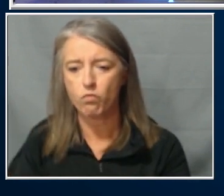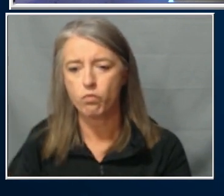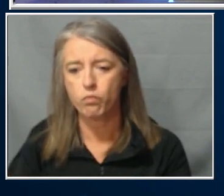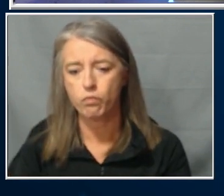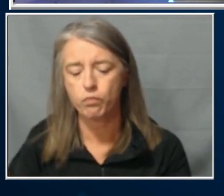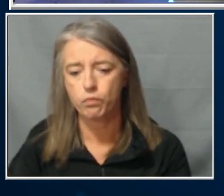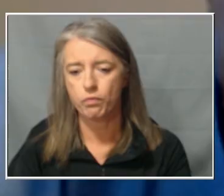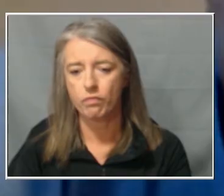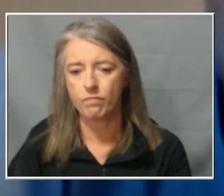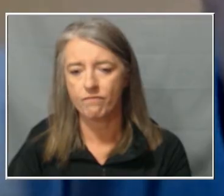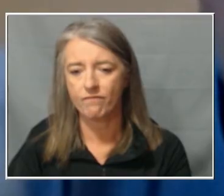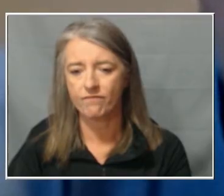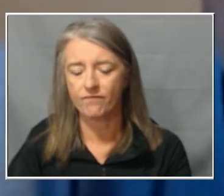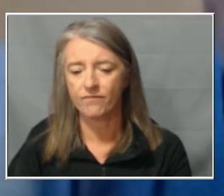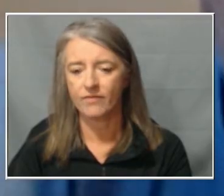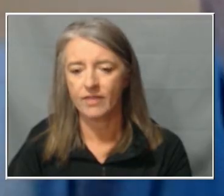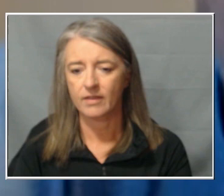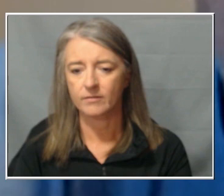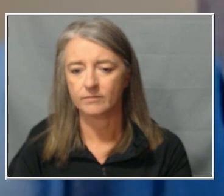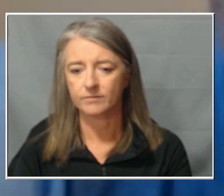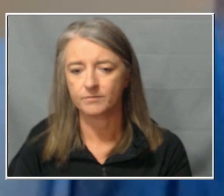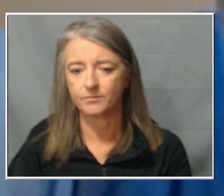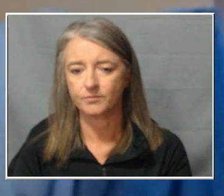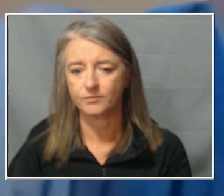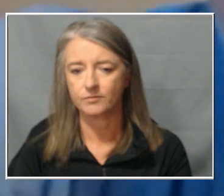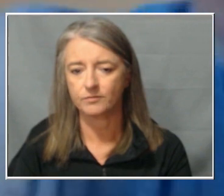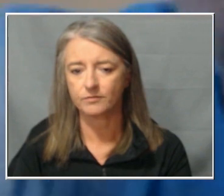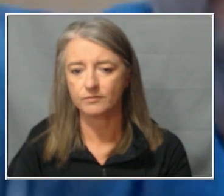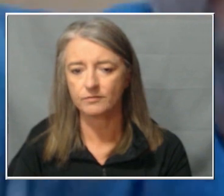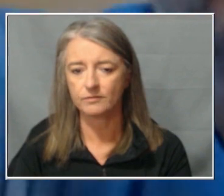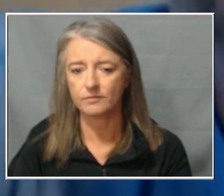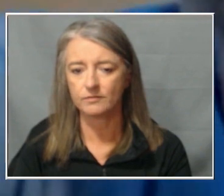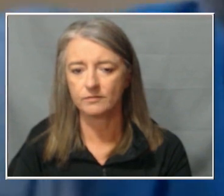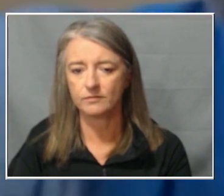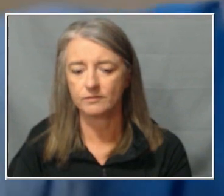What were your initial feelings after the transplant?